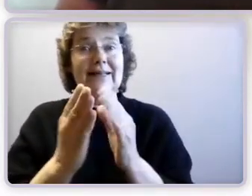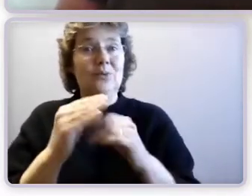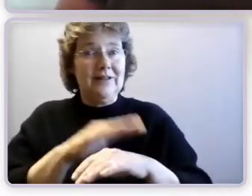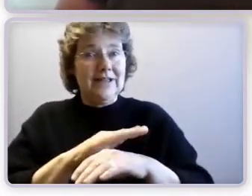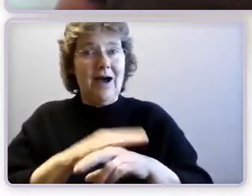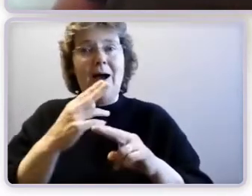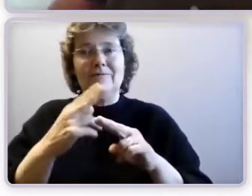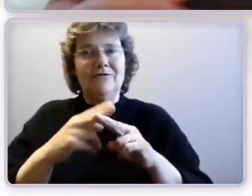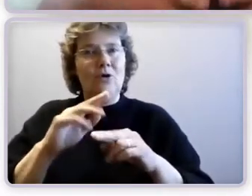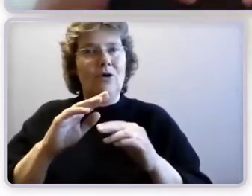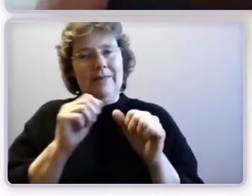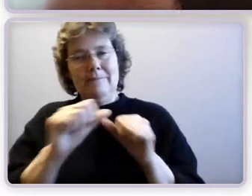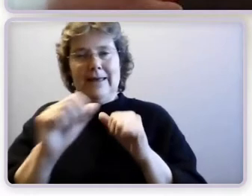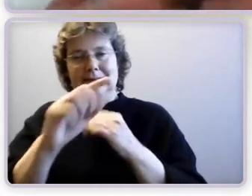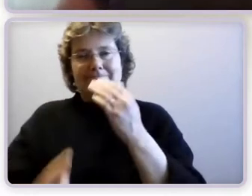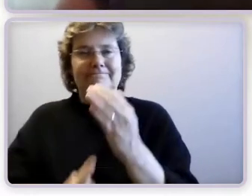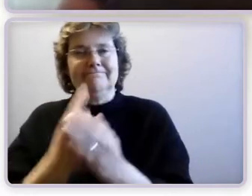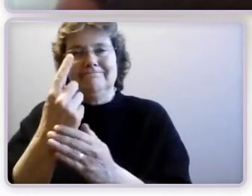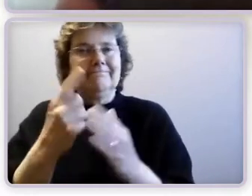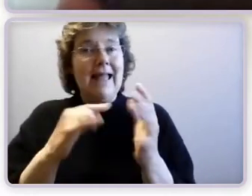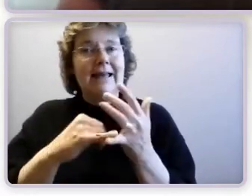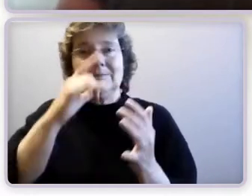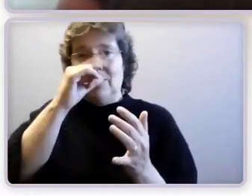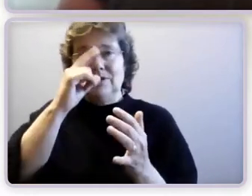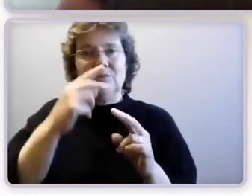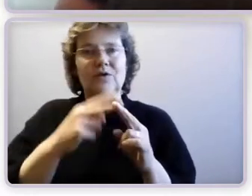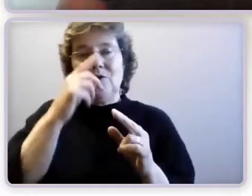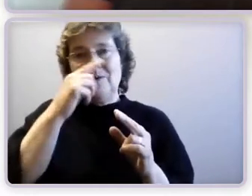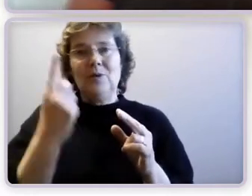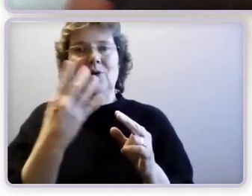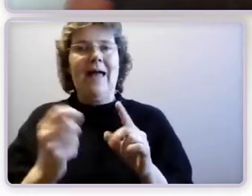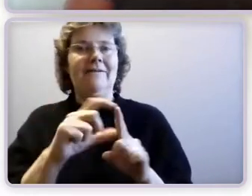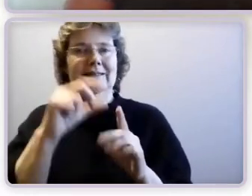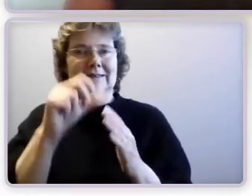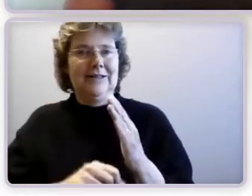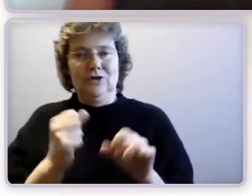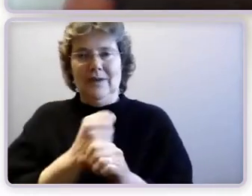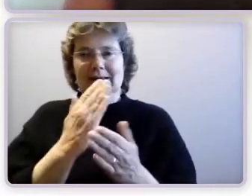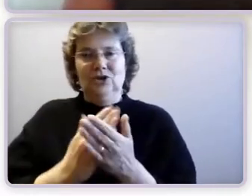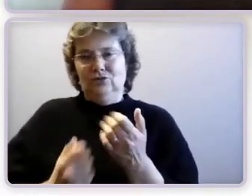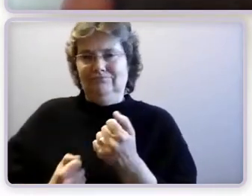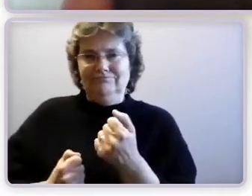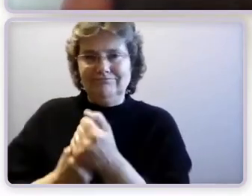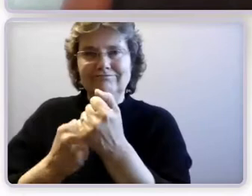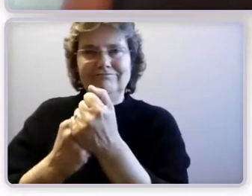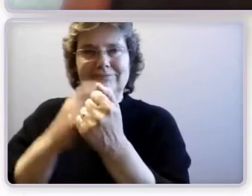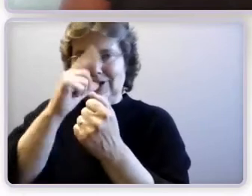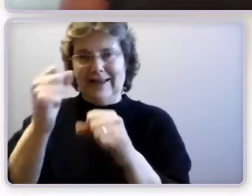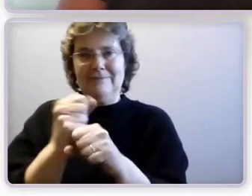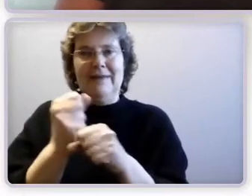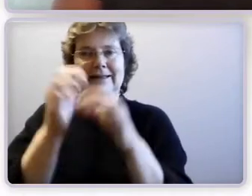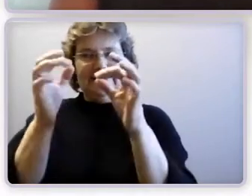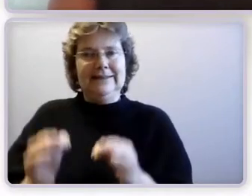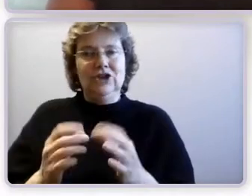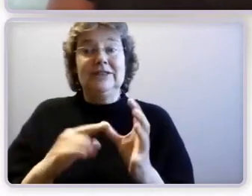with disabilities and to make sure that they are supported to make decisions as independently as possible. Yes, no worries.